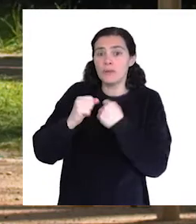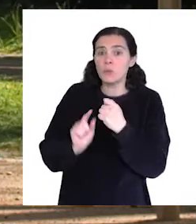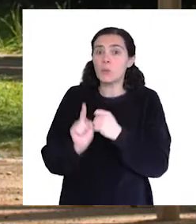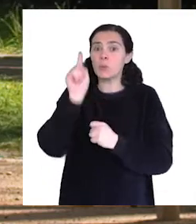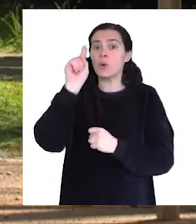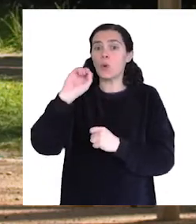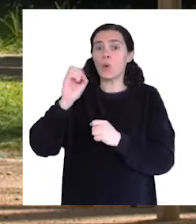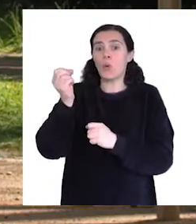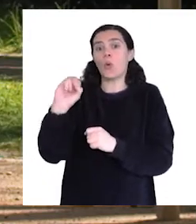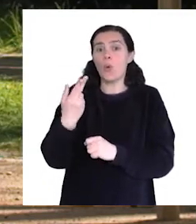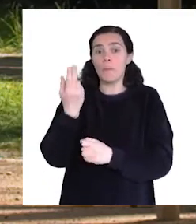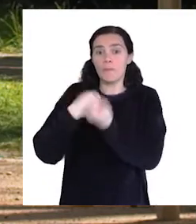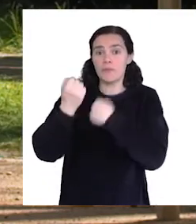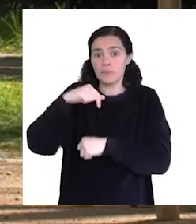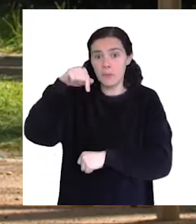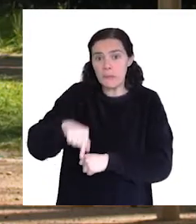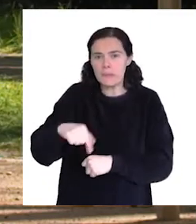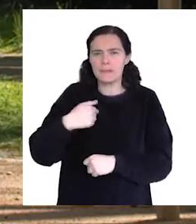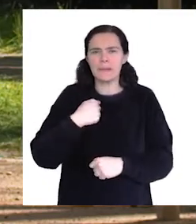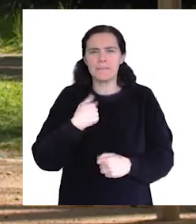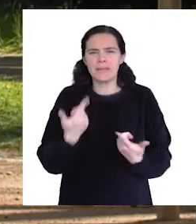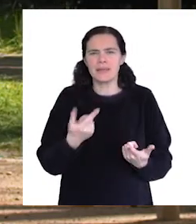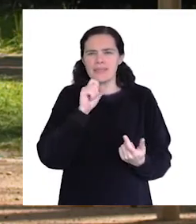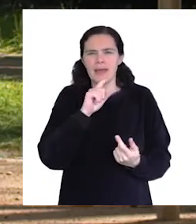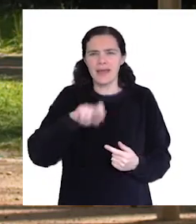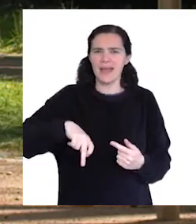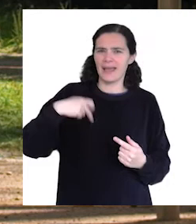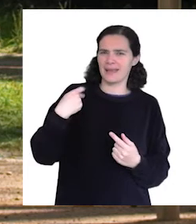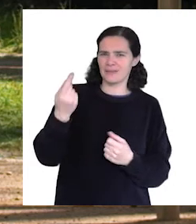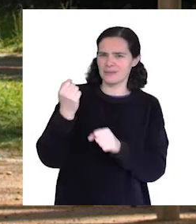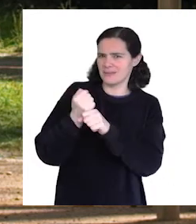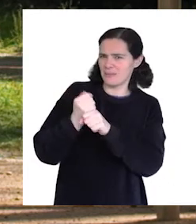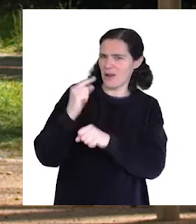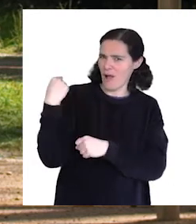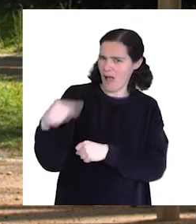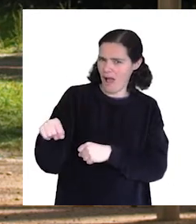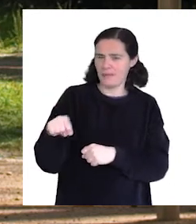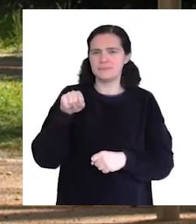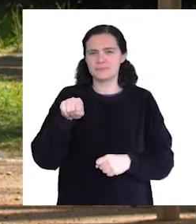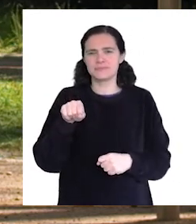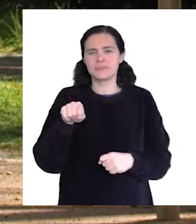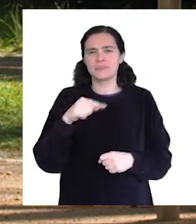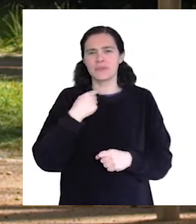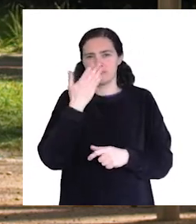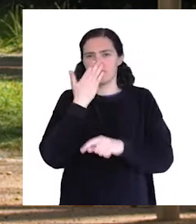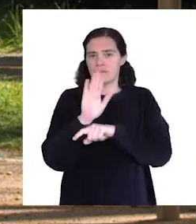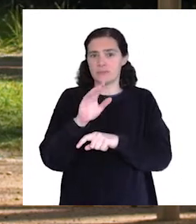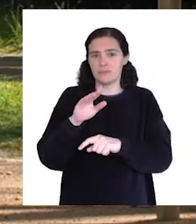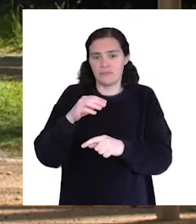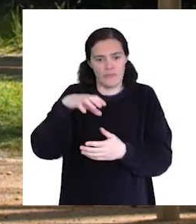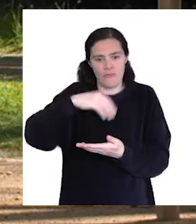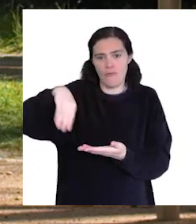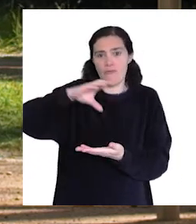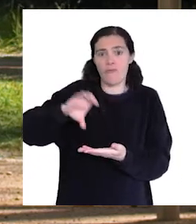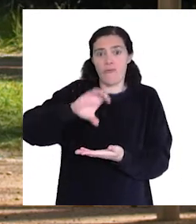up or is going down. And that for me is one of the richness of this work, that we are in front of